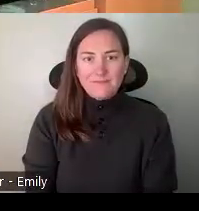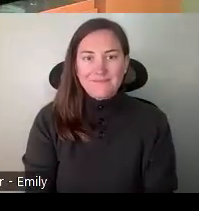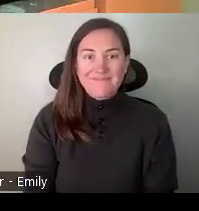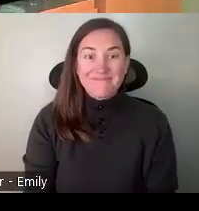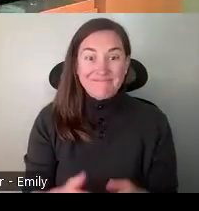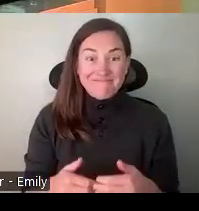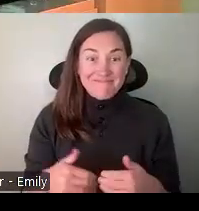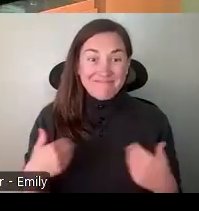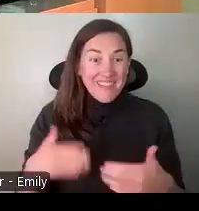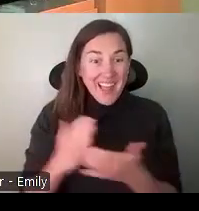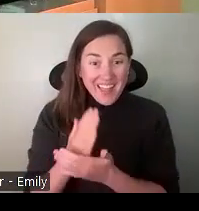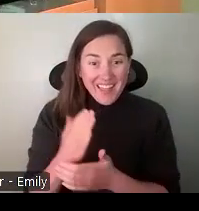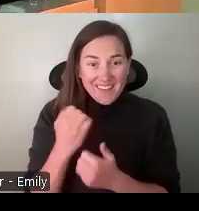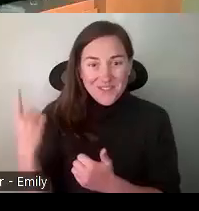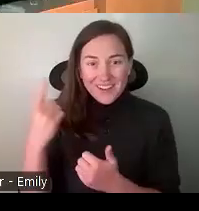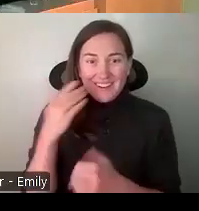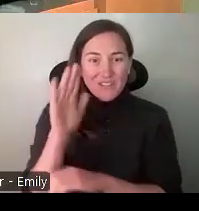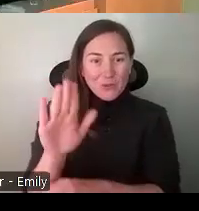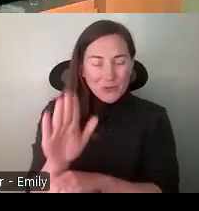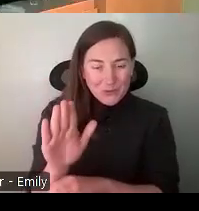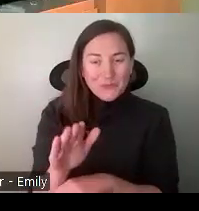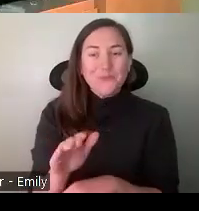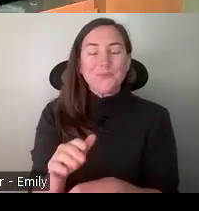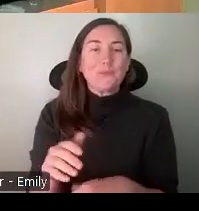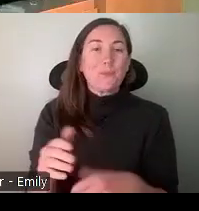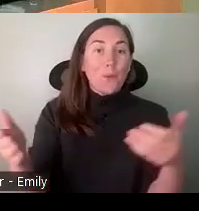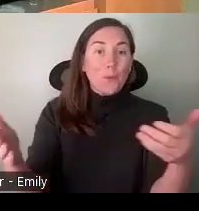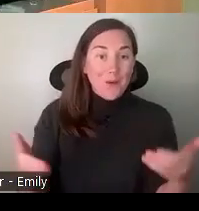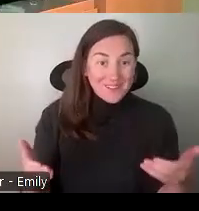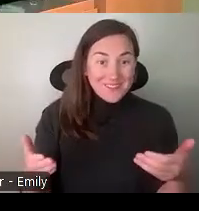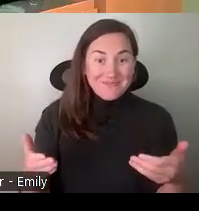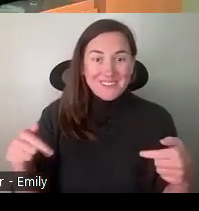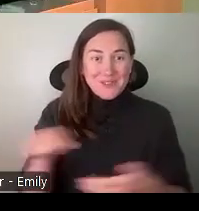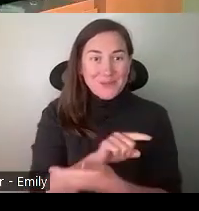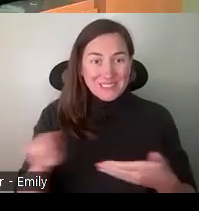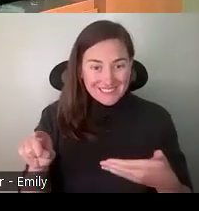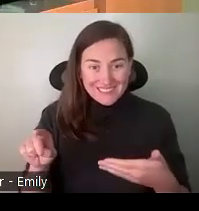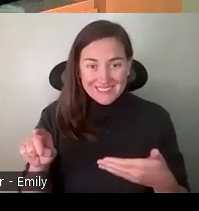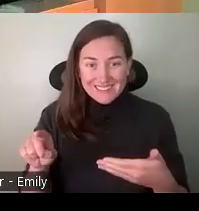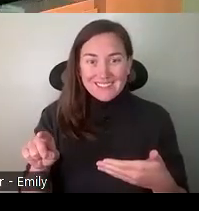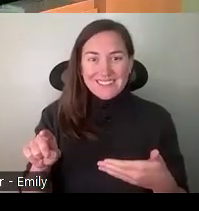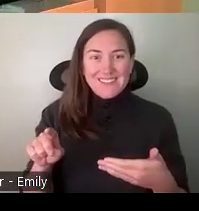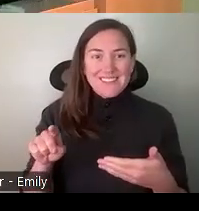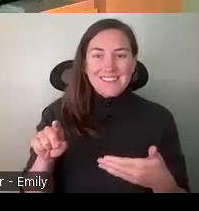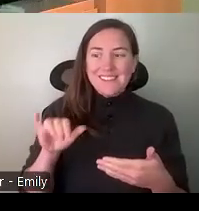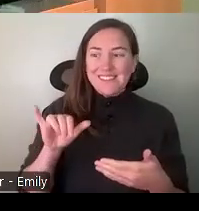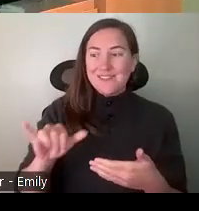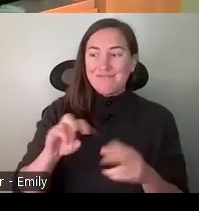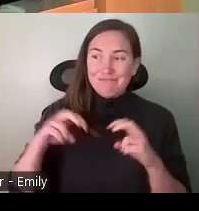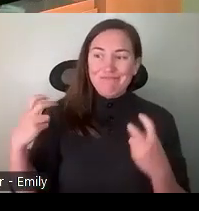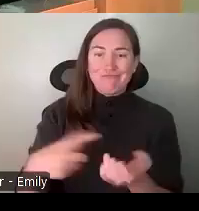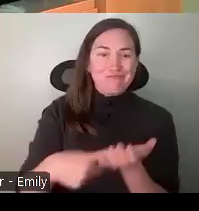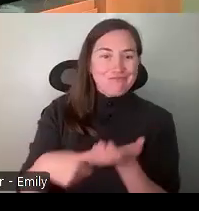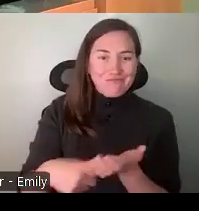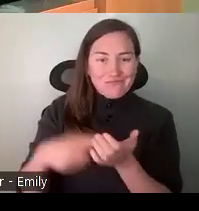All right, everybody. Good afternoon. Welcome to this week's Engel Round presentation.